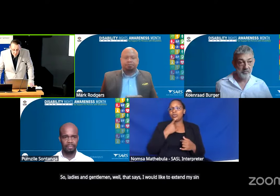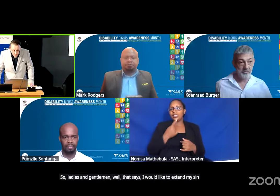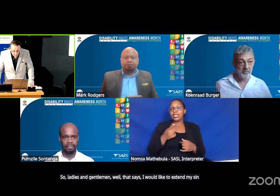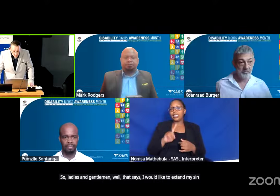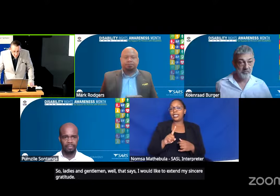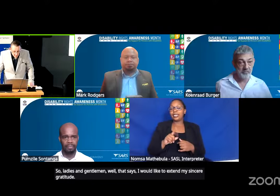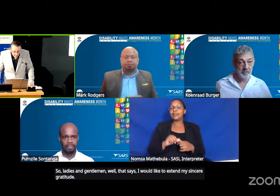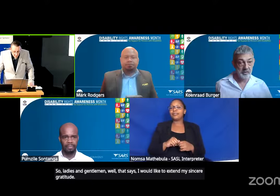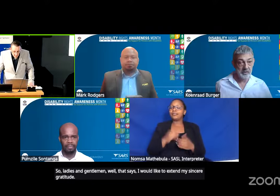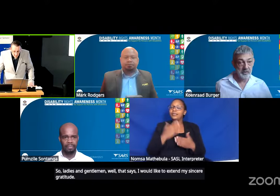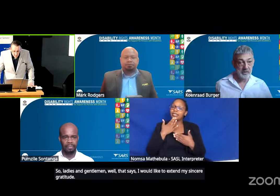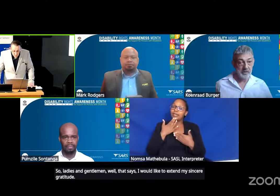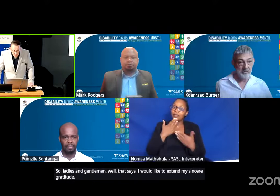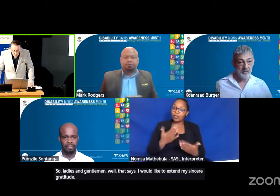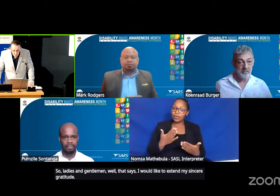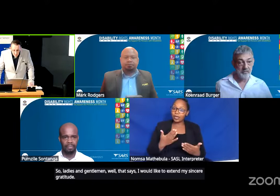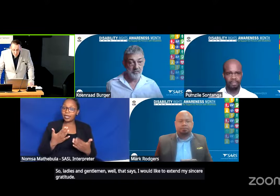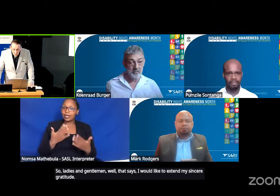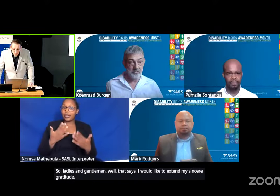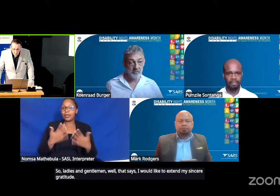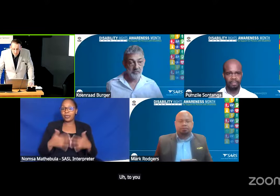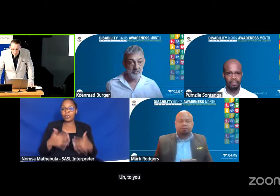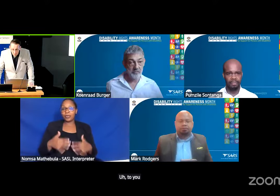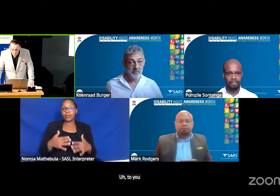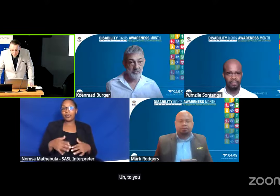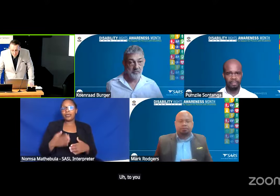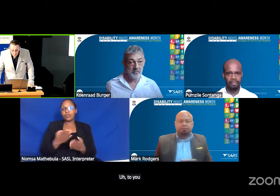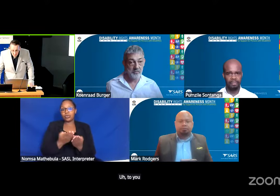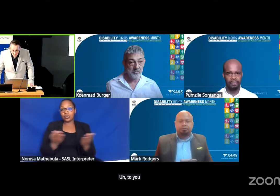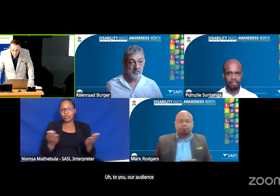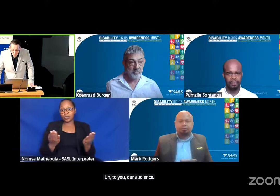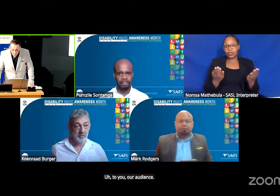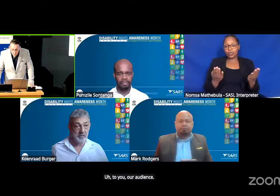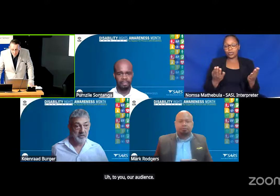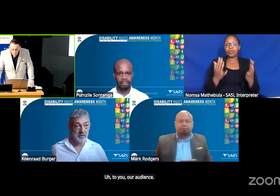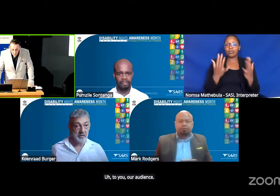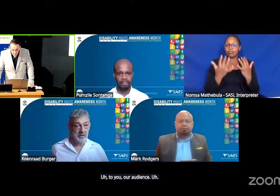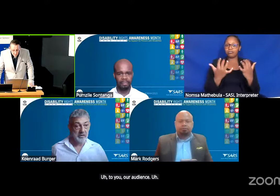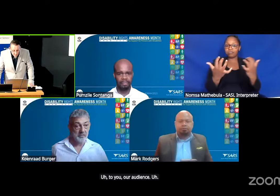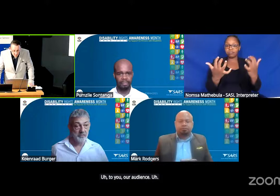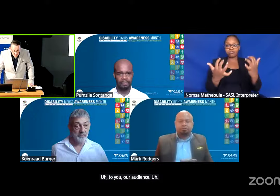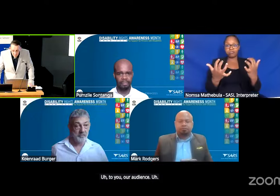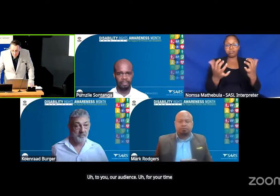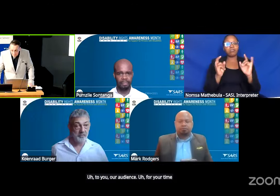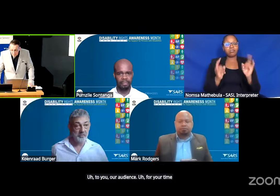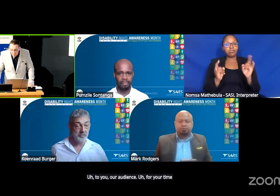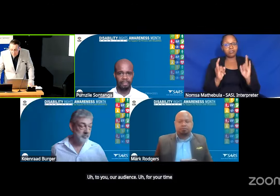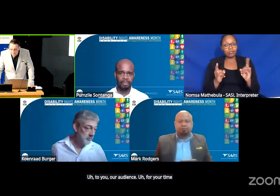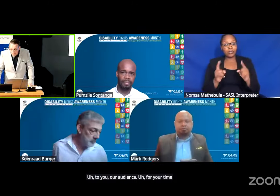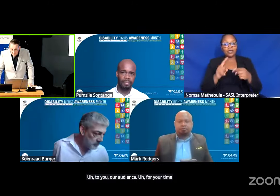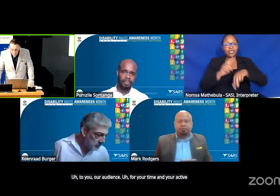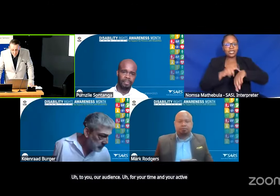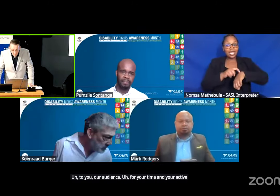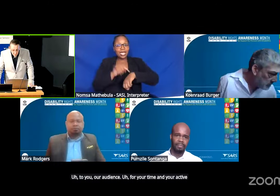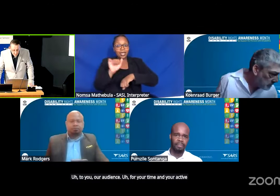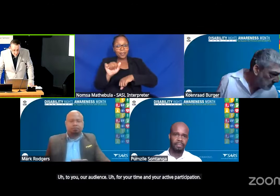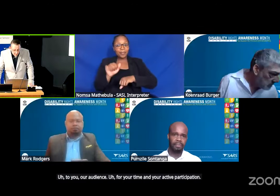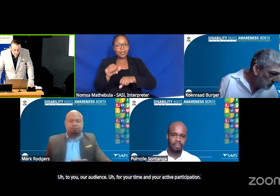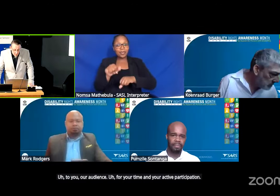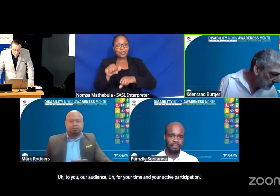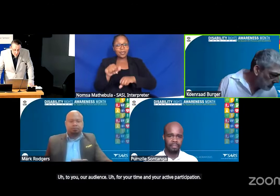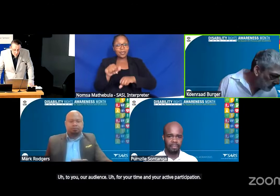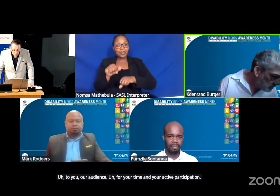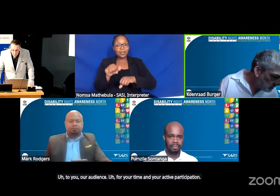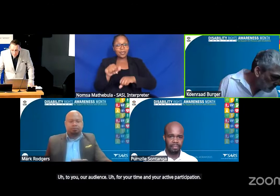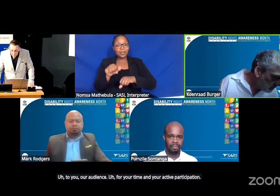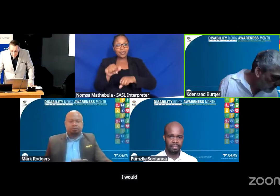gratitude to you, our audience, for your time and your active participation.